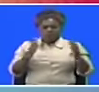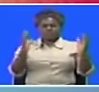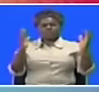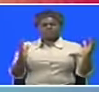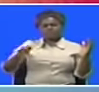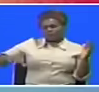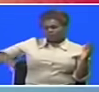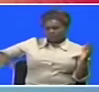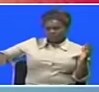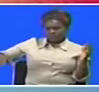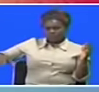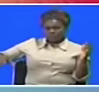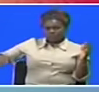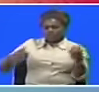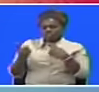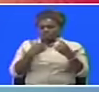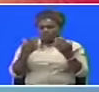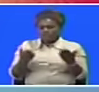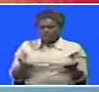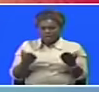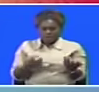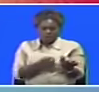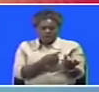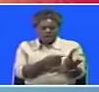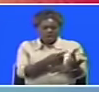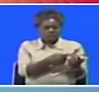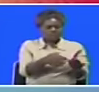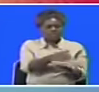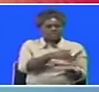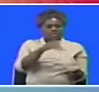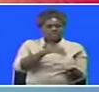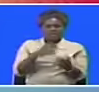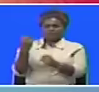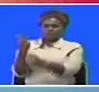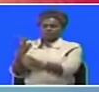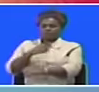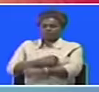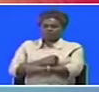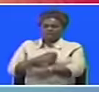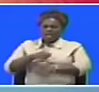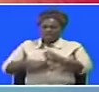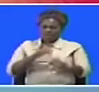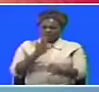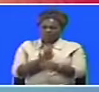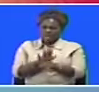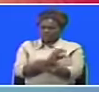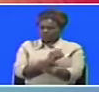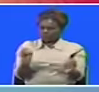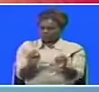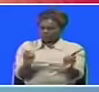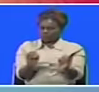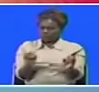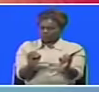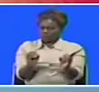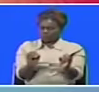the county. And as we speak right now, we are at the tallying center at Barani Secondary School, and not much activity is actually going on. We are yet